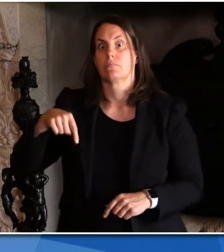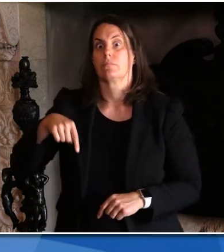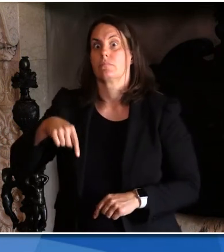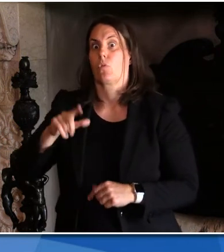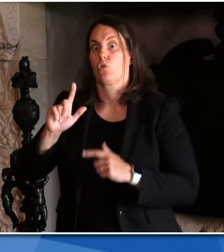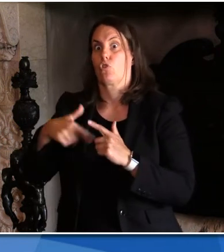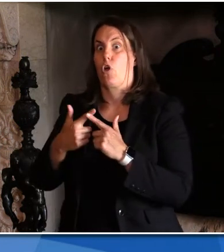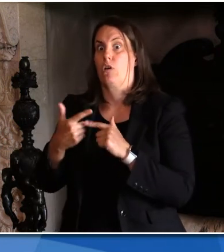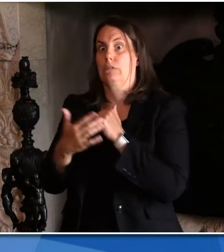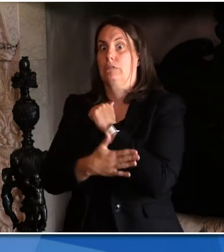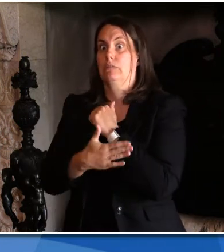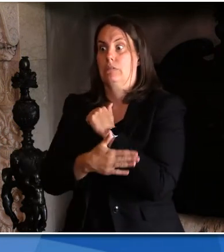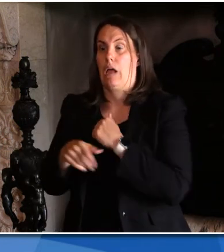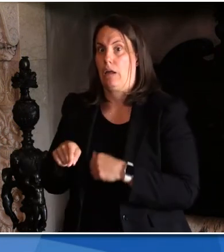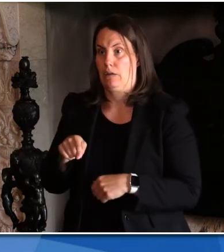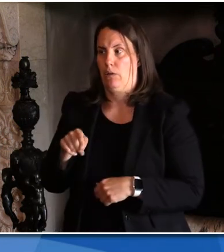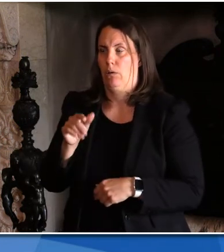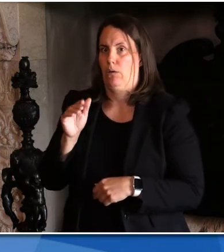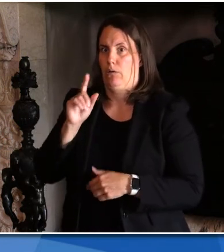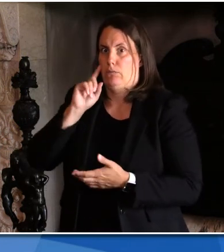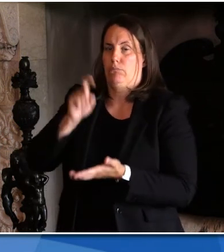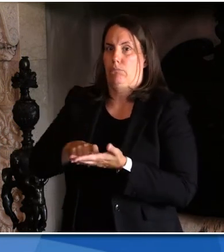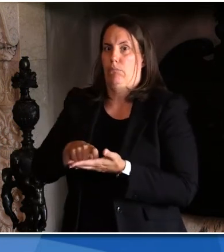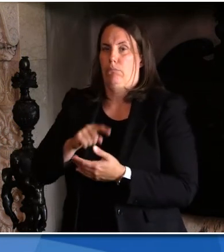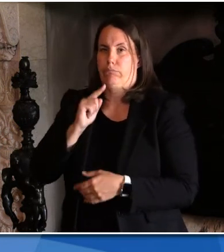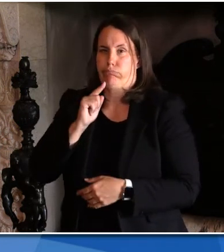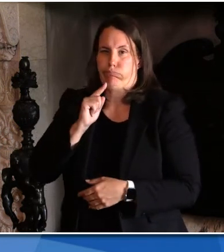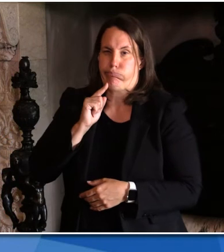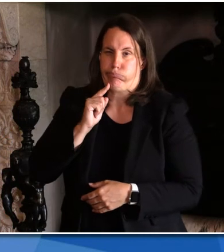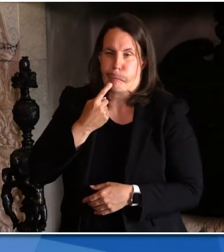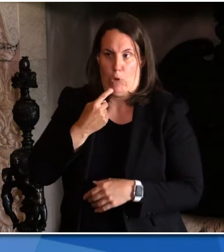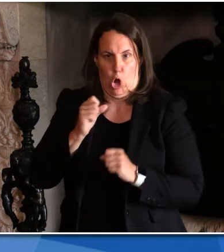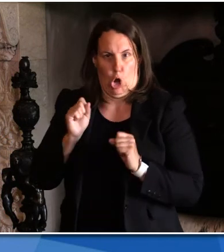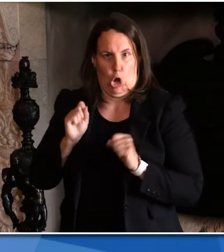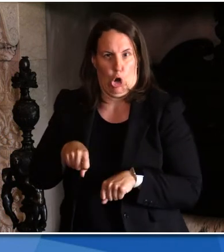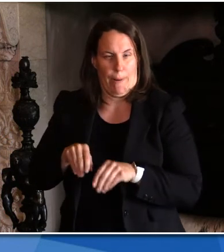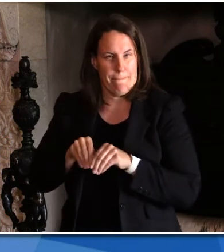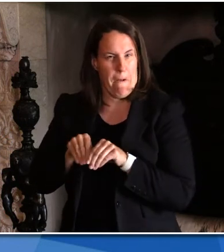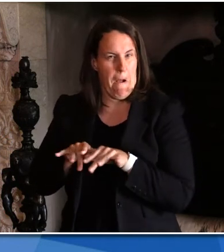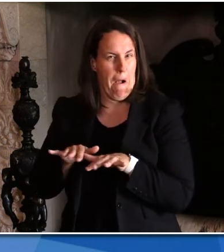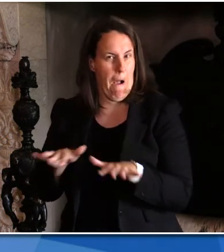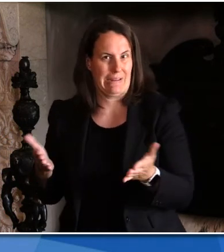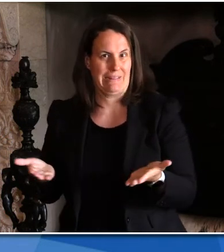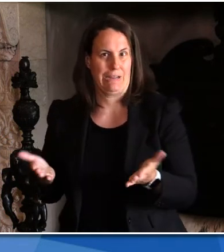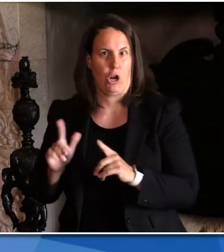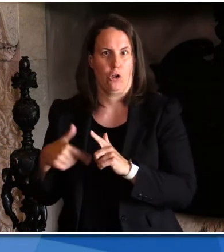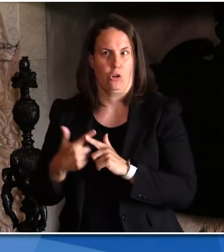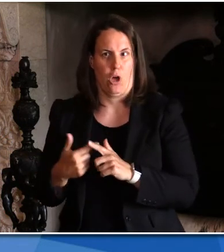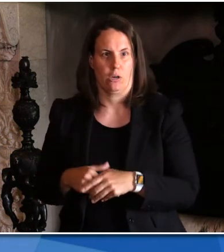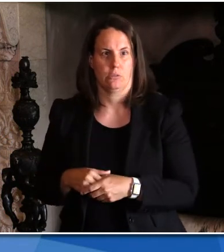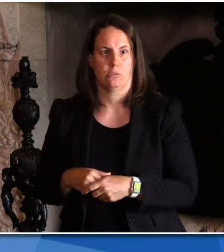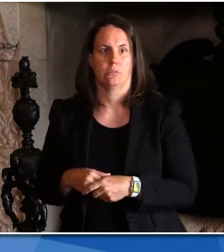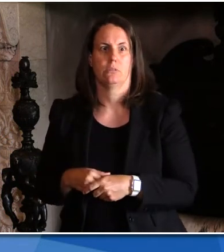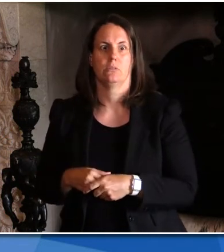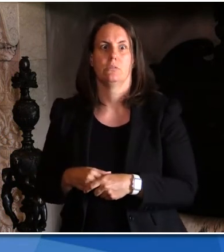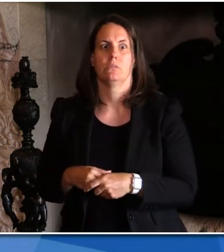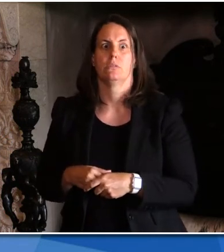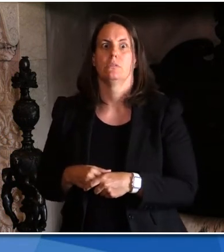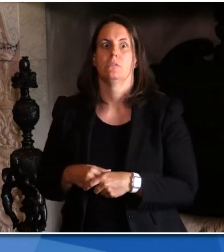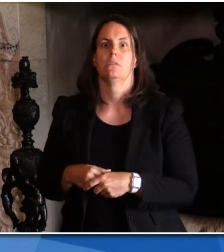spread, and we've got many questions from viewers on who or what can close down businesses in the county. So my question for the governor is, who has